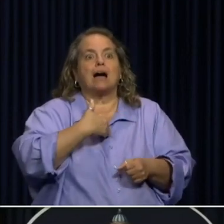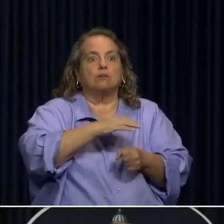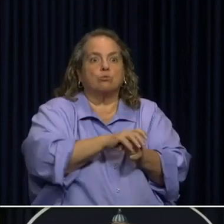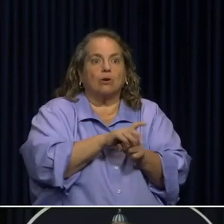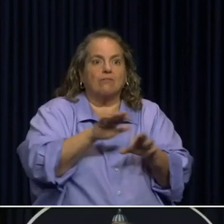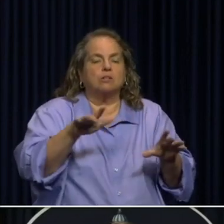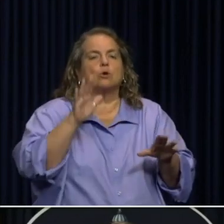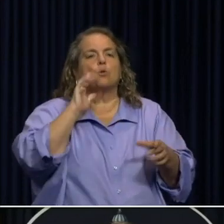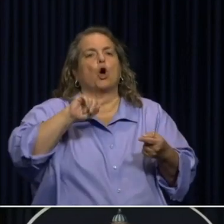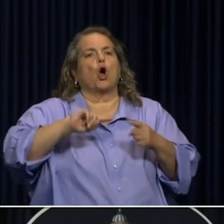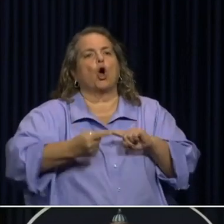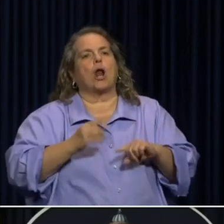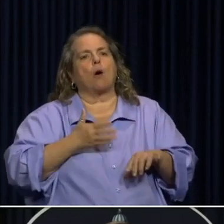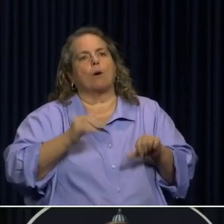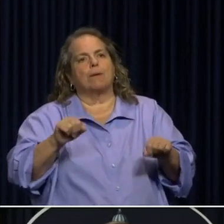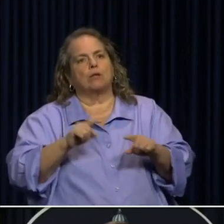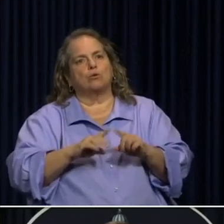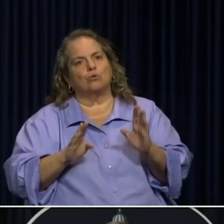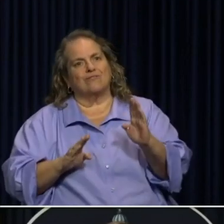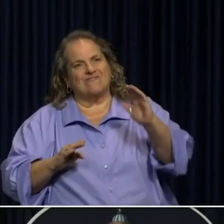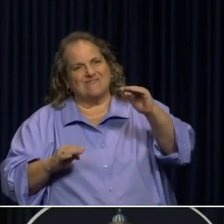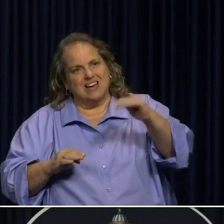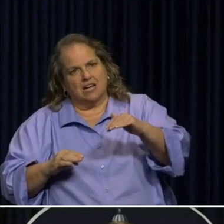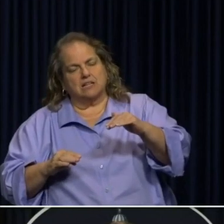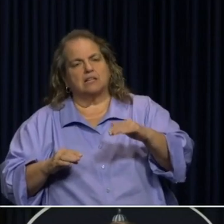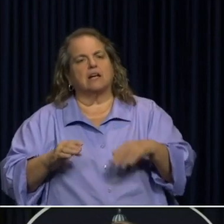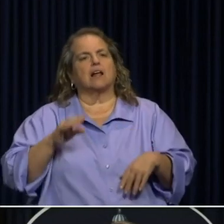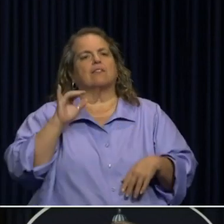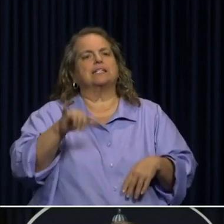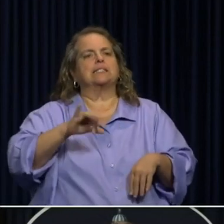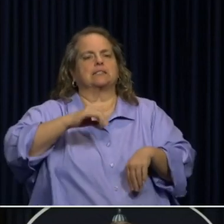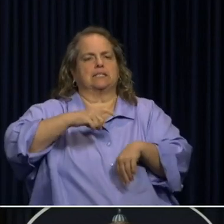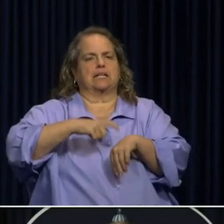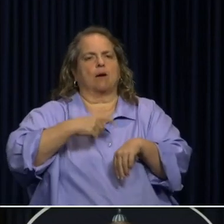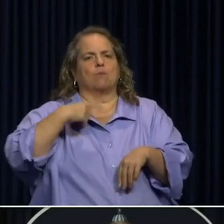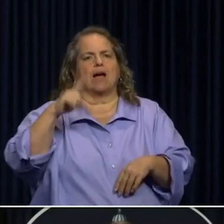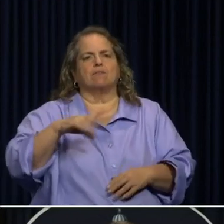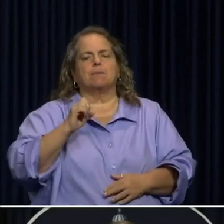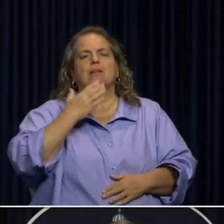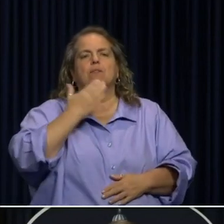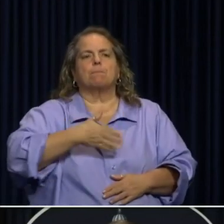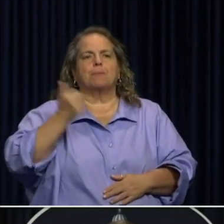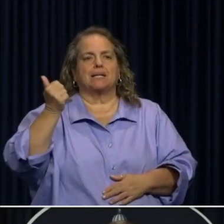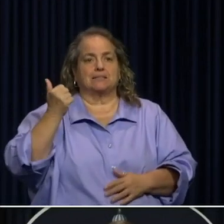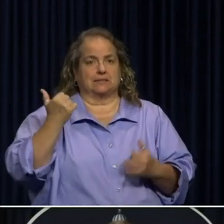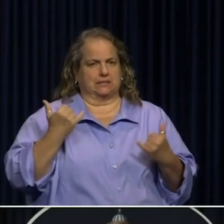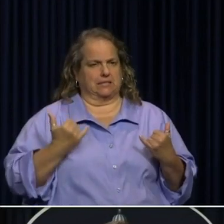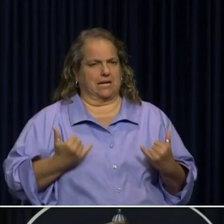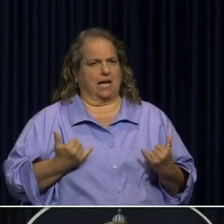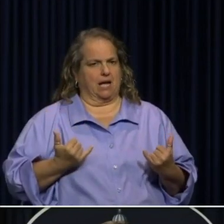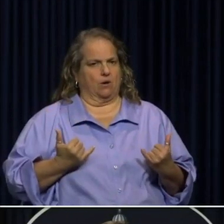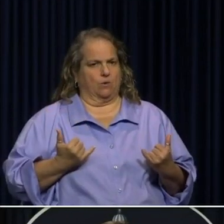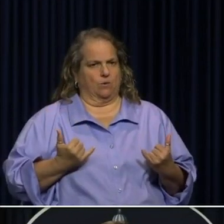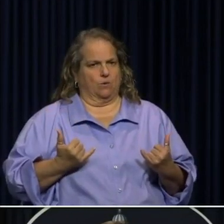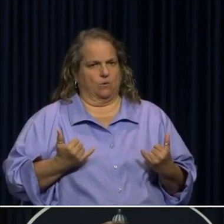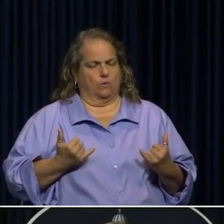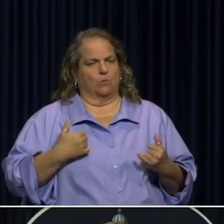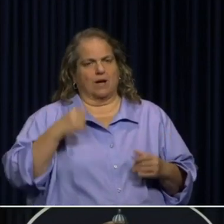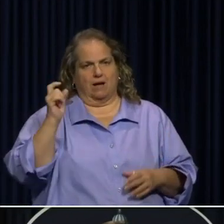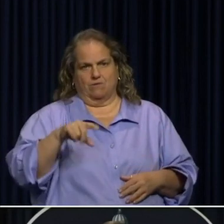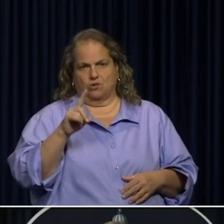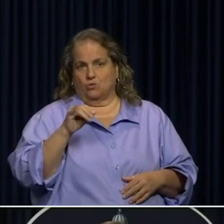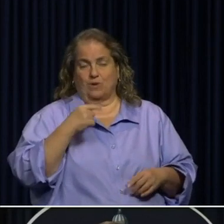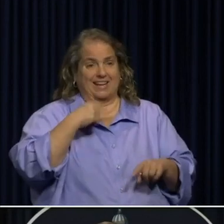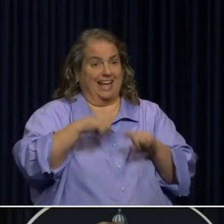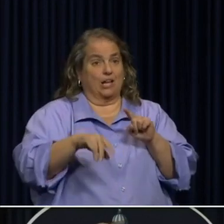to flatten the curve. This is the time where we have to be the very best. And we couldn't choose the time that it's happening, but we can choose how